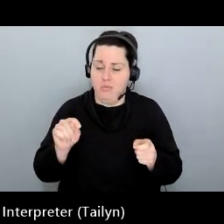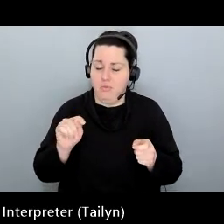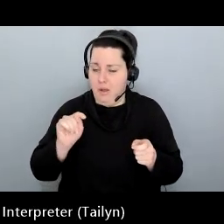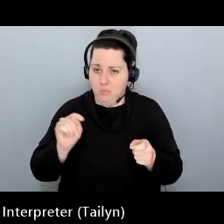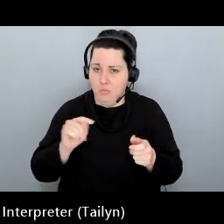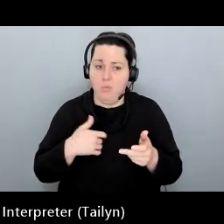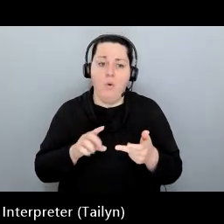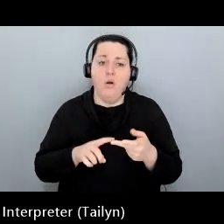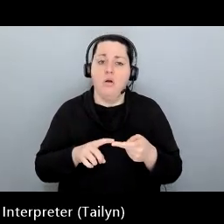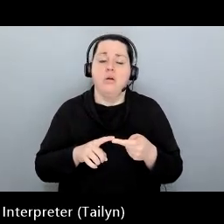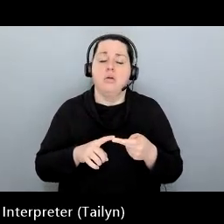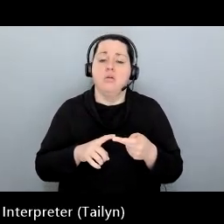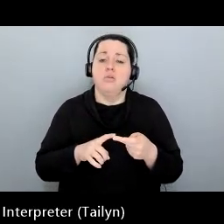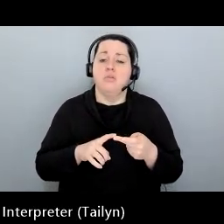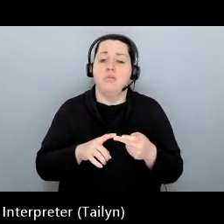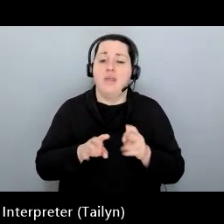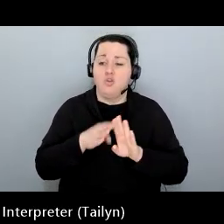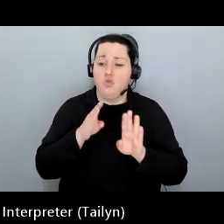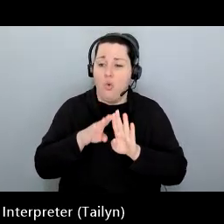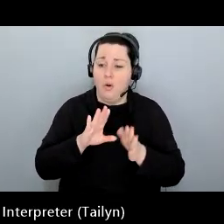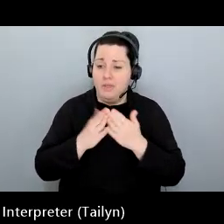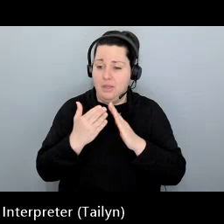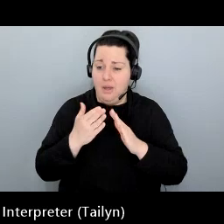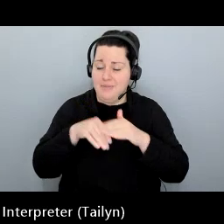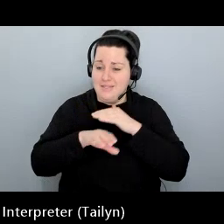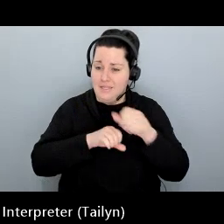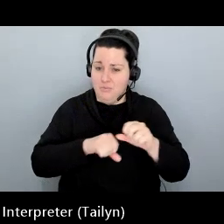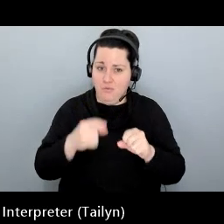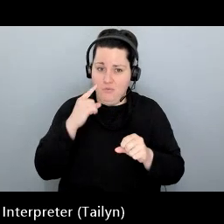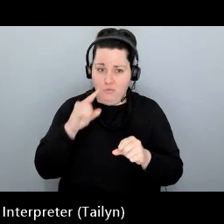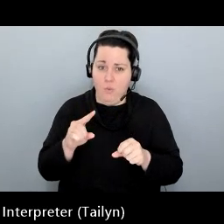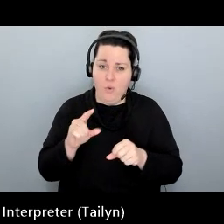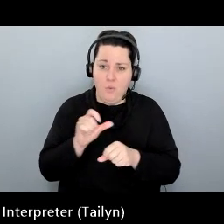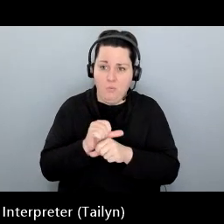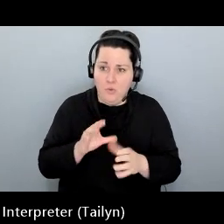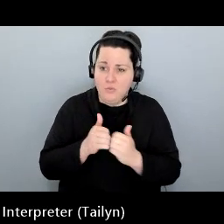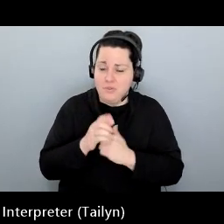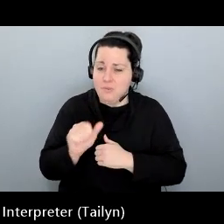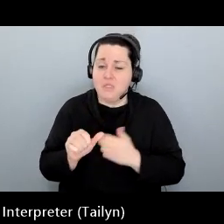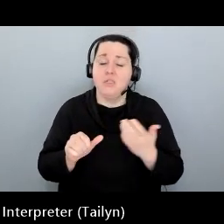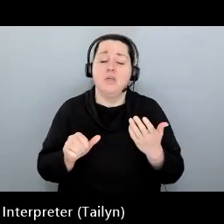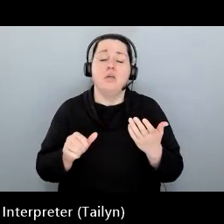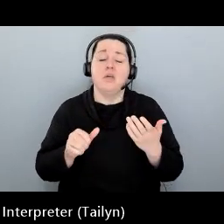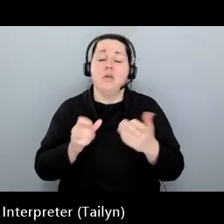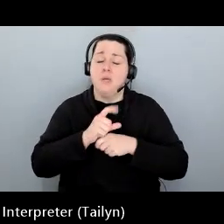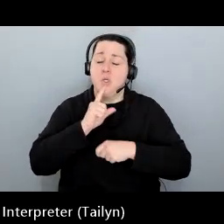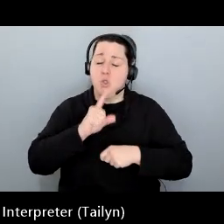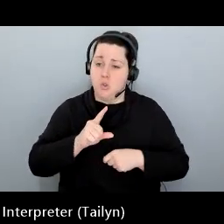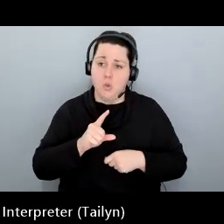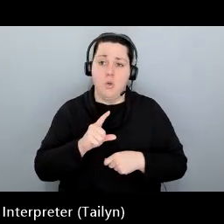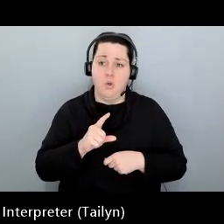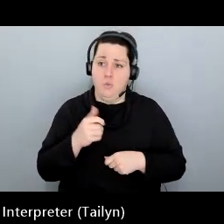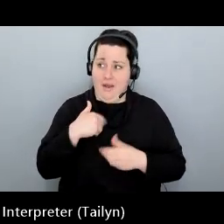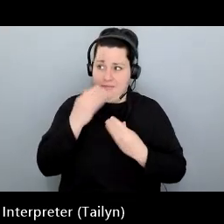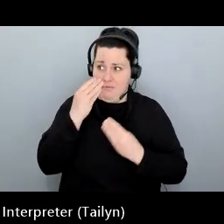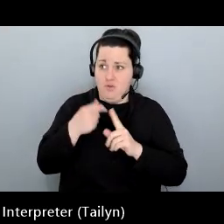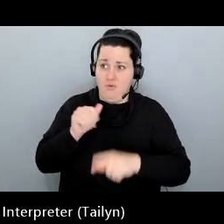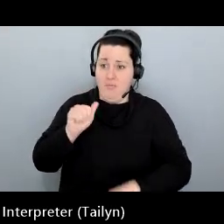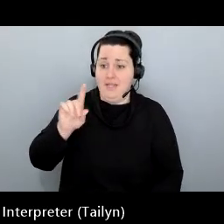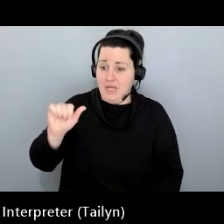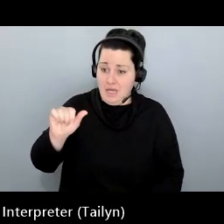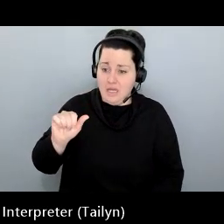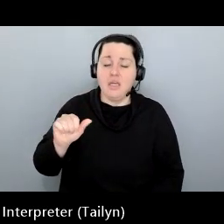a door, accessible for employees or applicants with disabilities, making sure you have that information not only from the ADA, but also